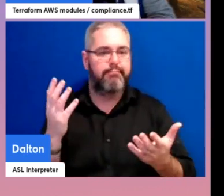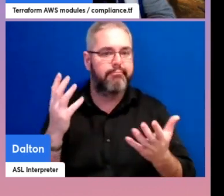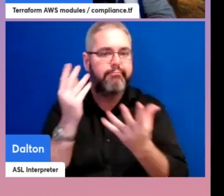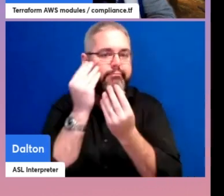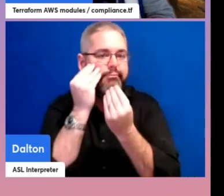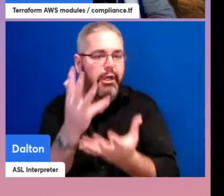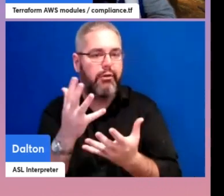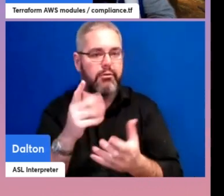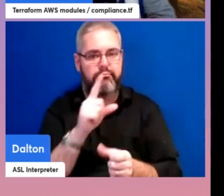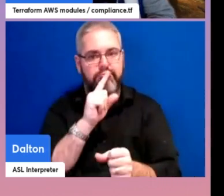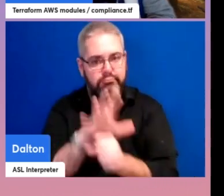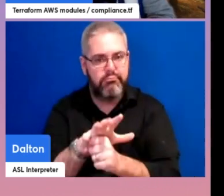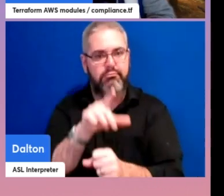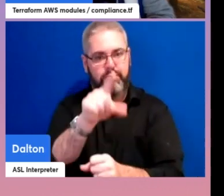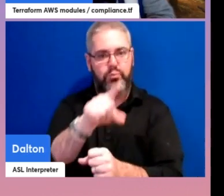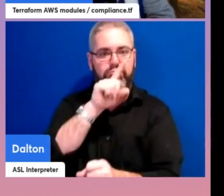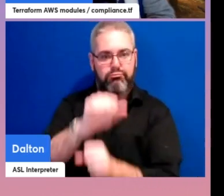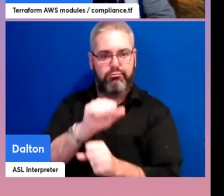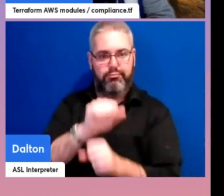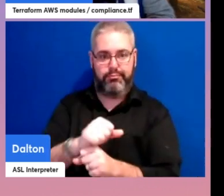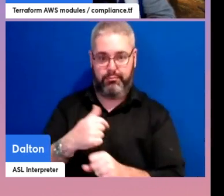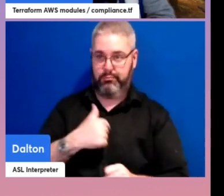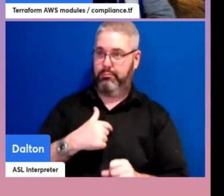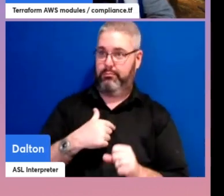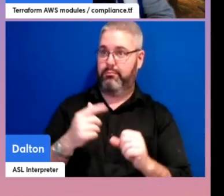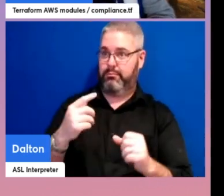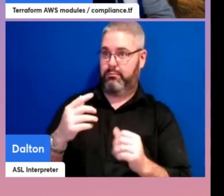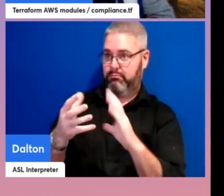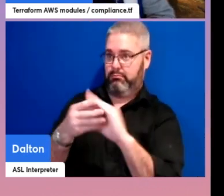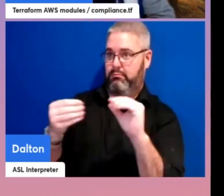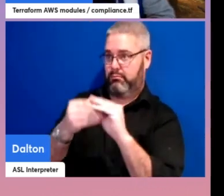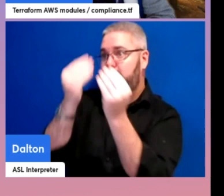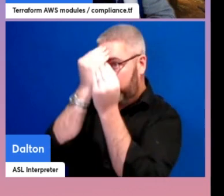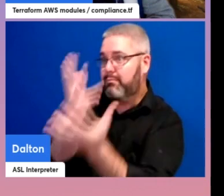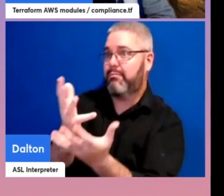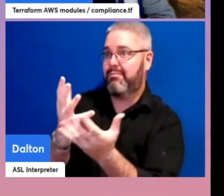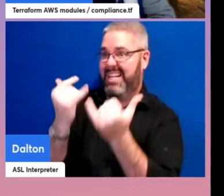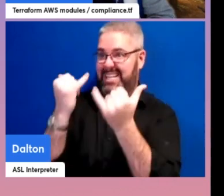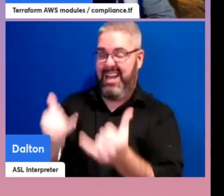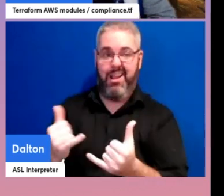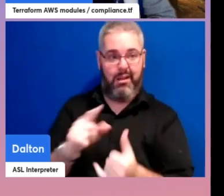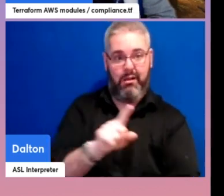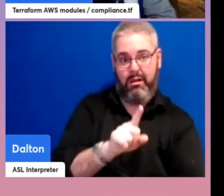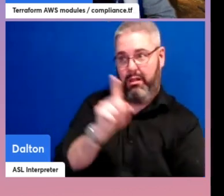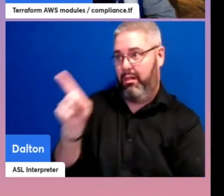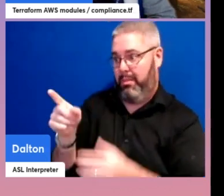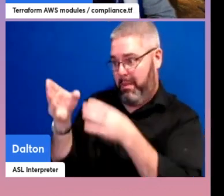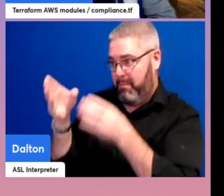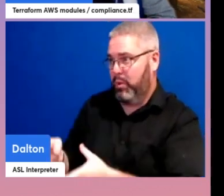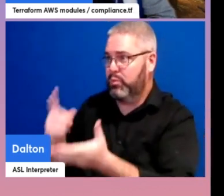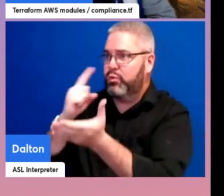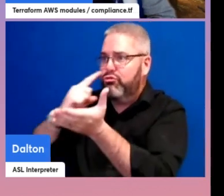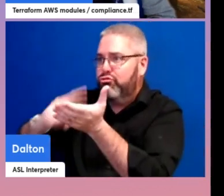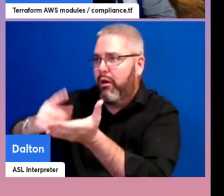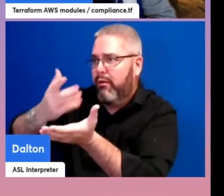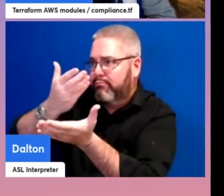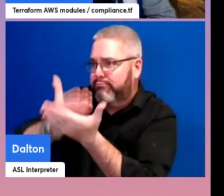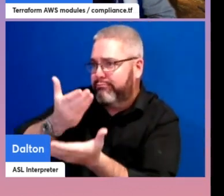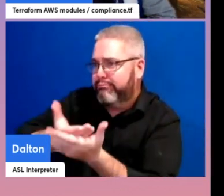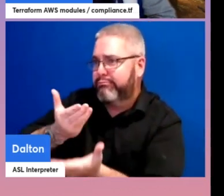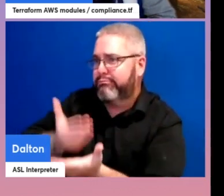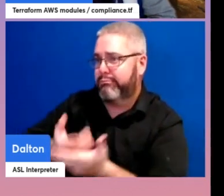confirmation that you actually did what you say that you did, and you got it